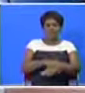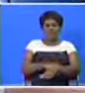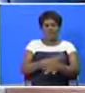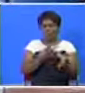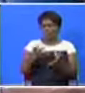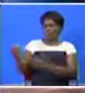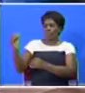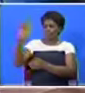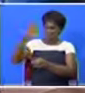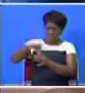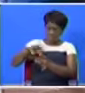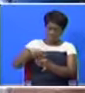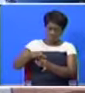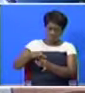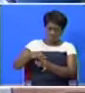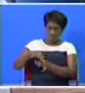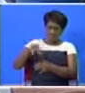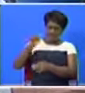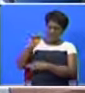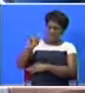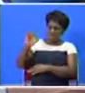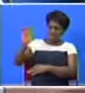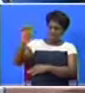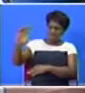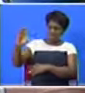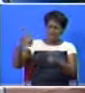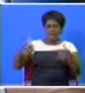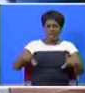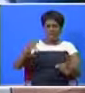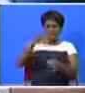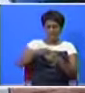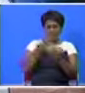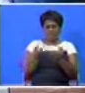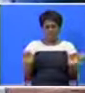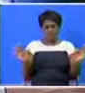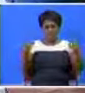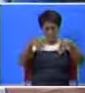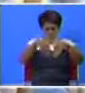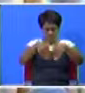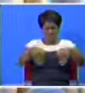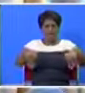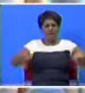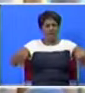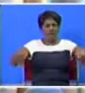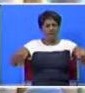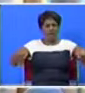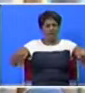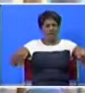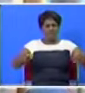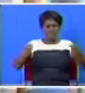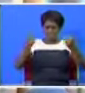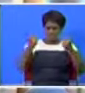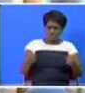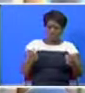kwa elections, and you're asking IEBC to allow our elections to be free and fair. Tuitai ngumu